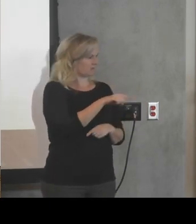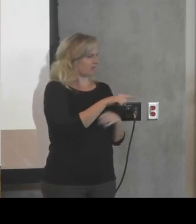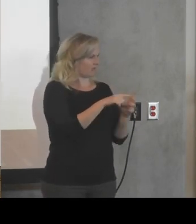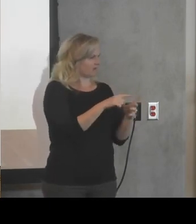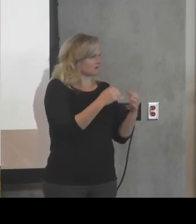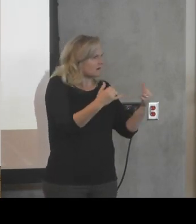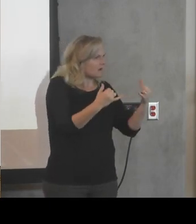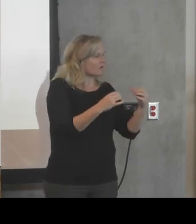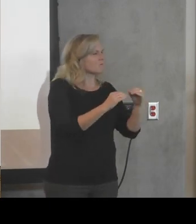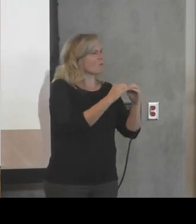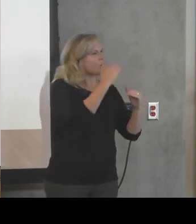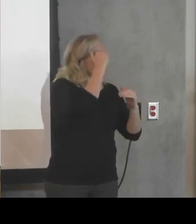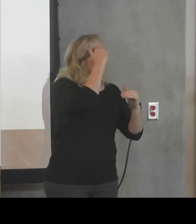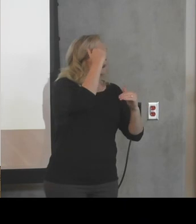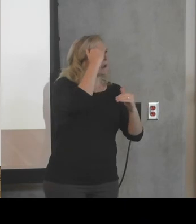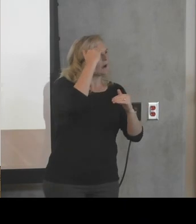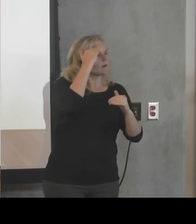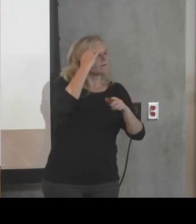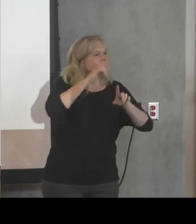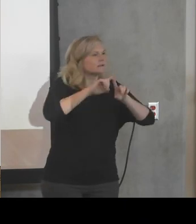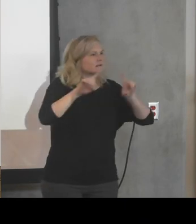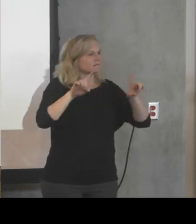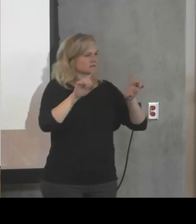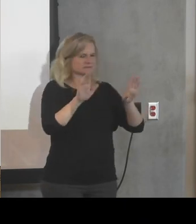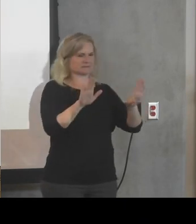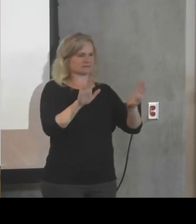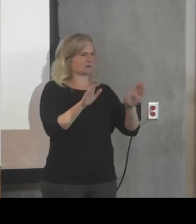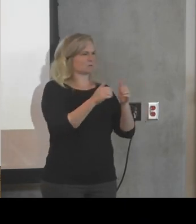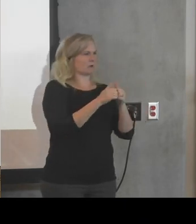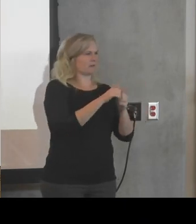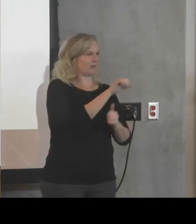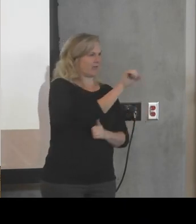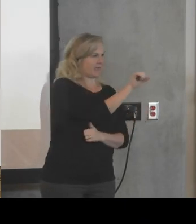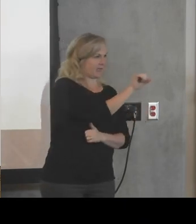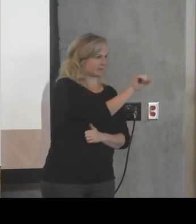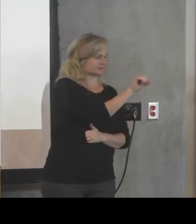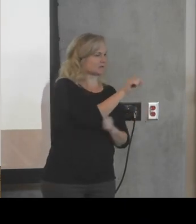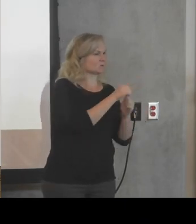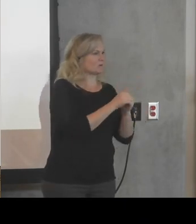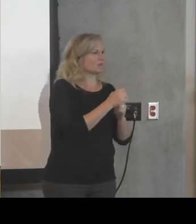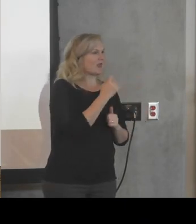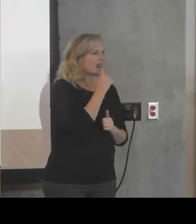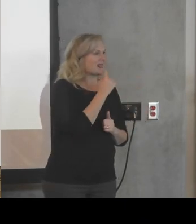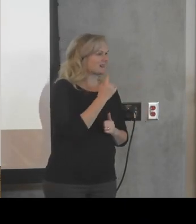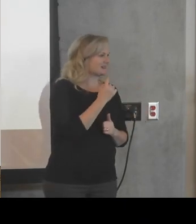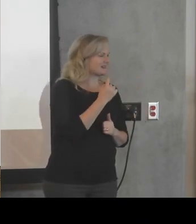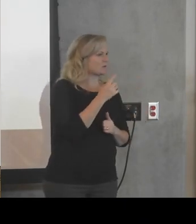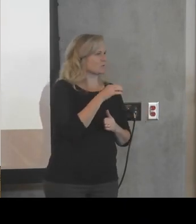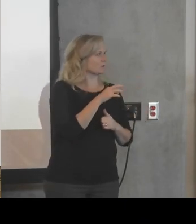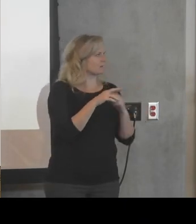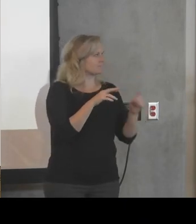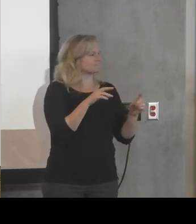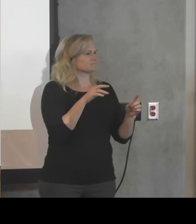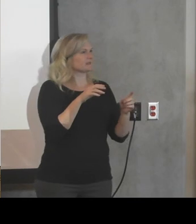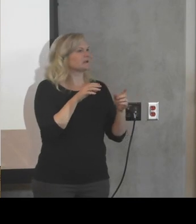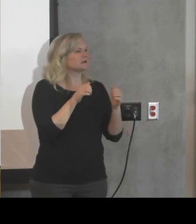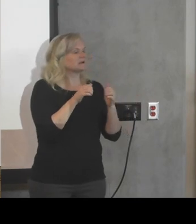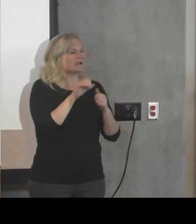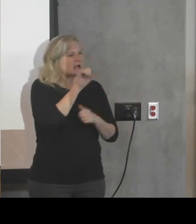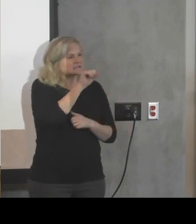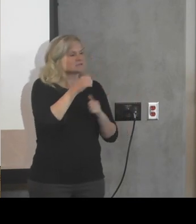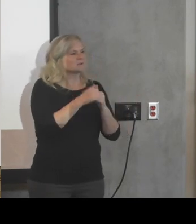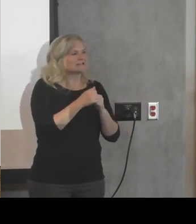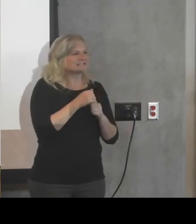are aware of the differences between the S sound with your tongue sticking out and the S sound with your teeth